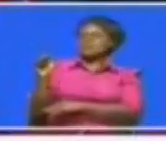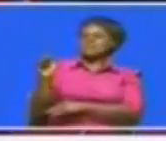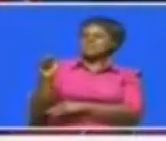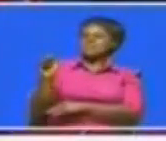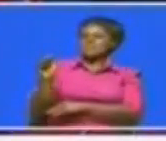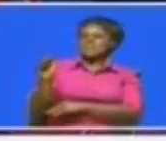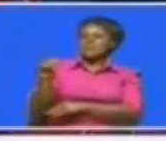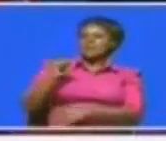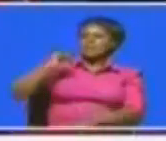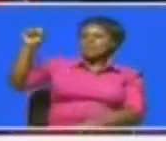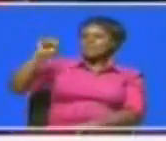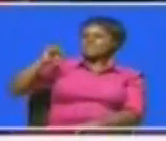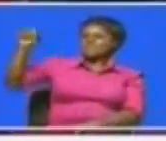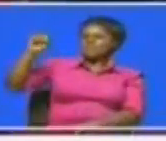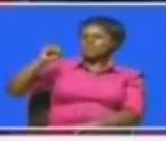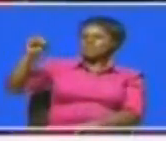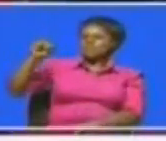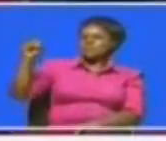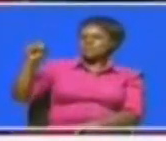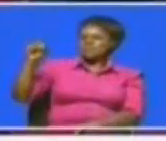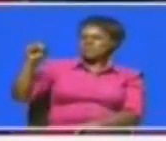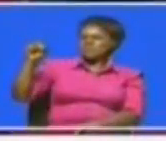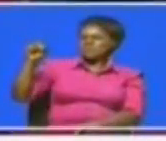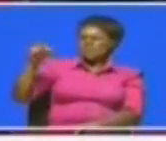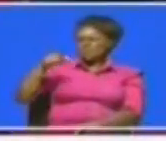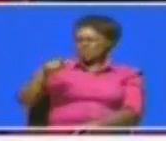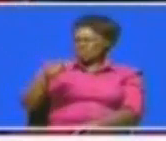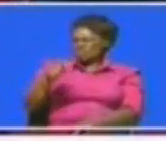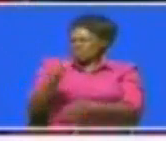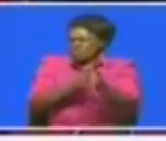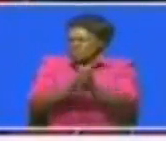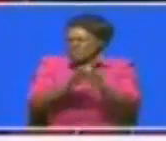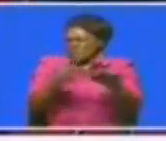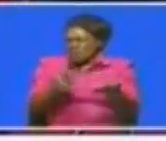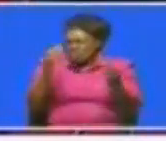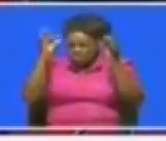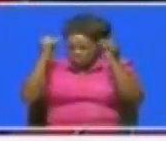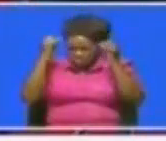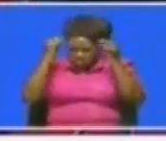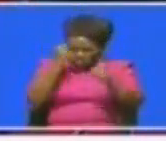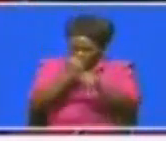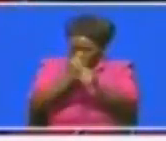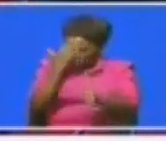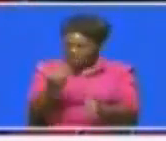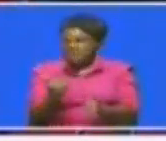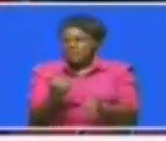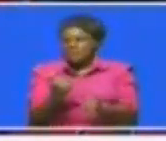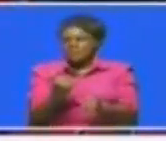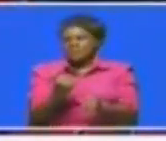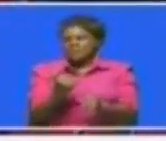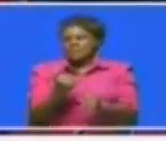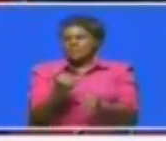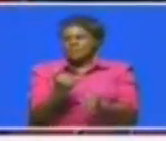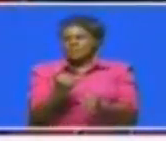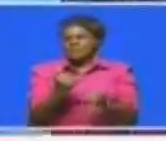this politics that we're having, what really pushed you to do this? Why did you even do it? Do you want the